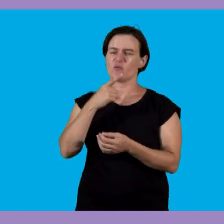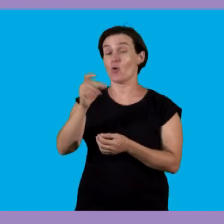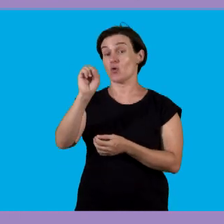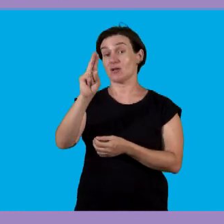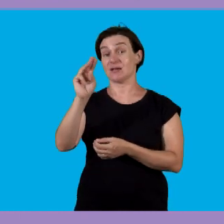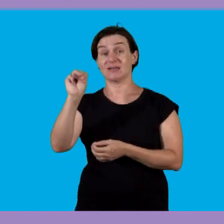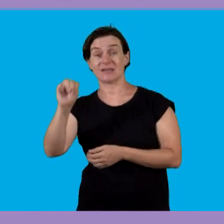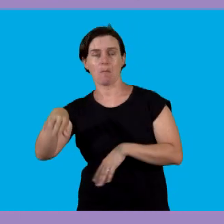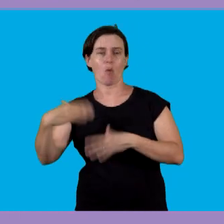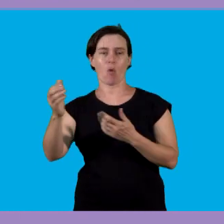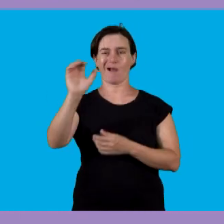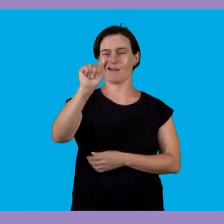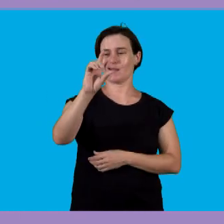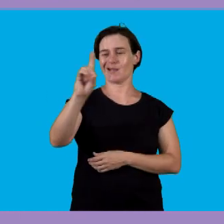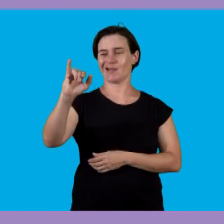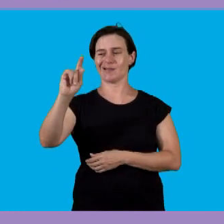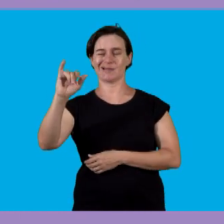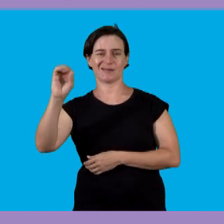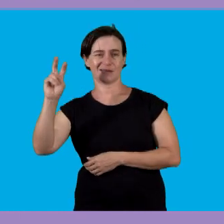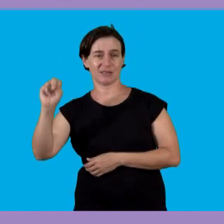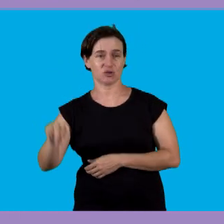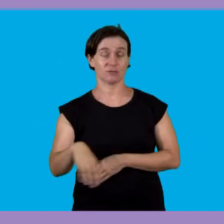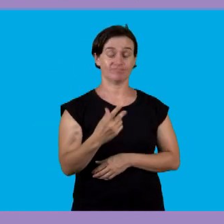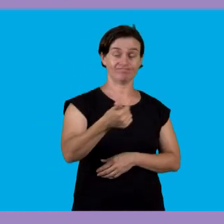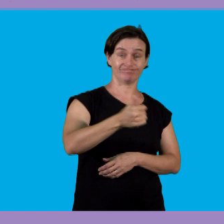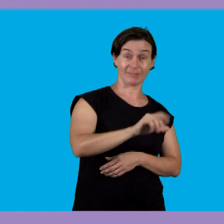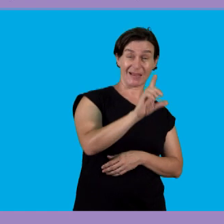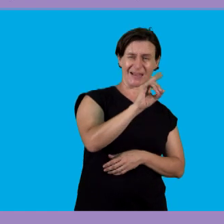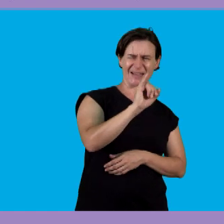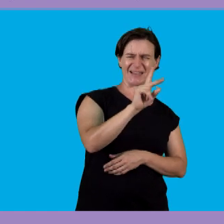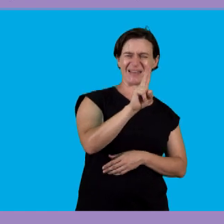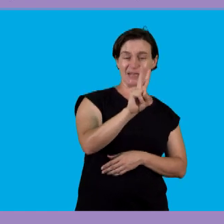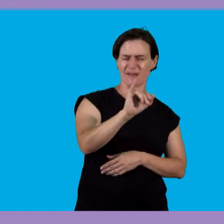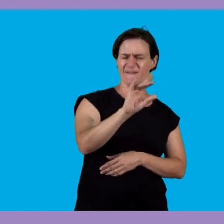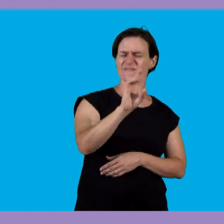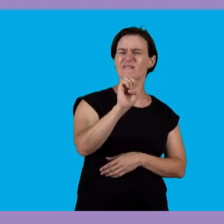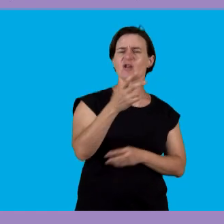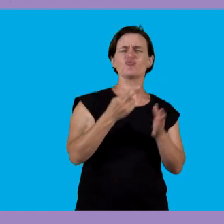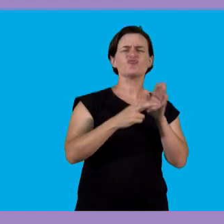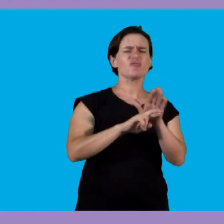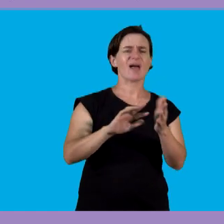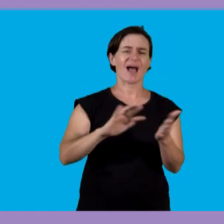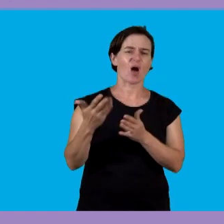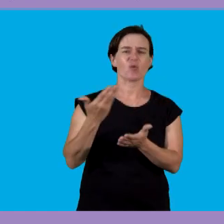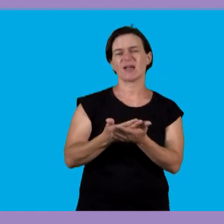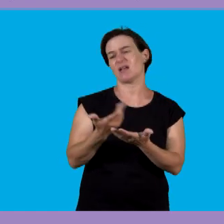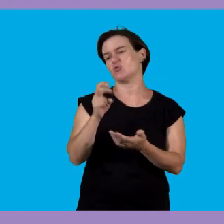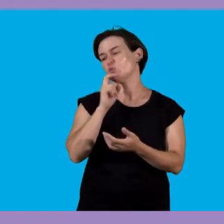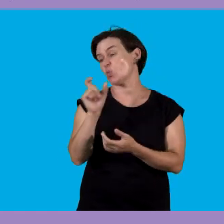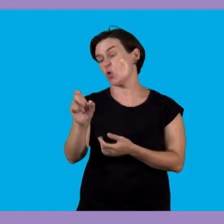or addition. Divide can be represented by words such as